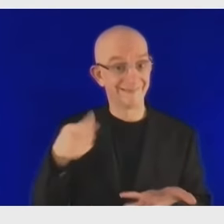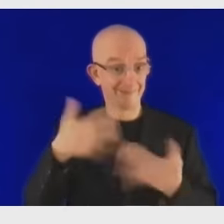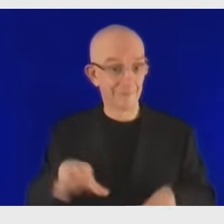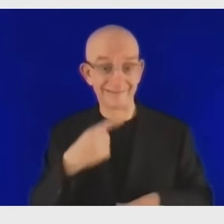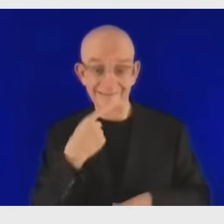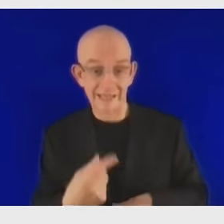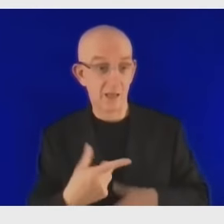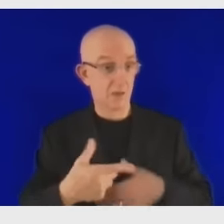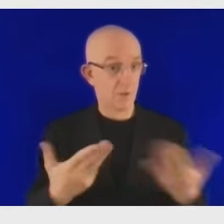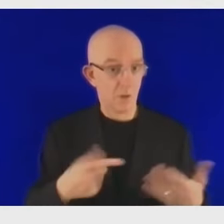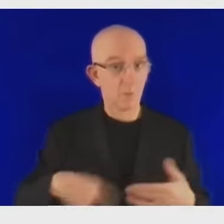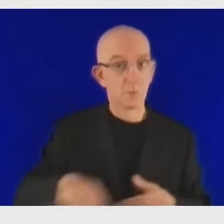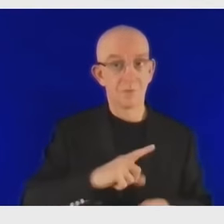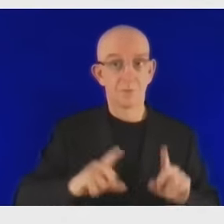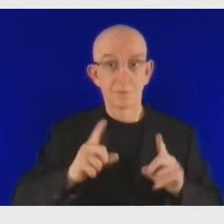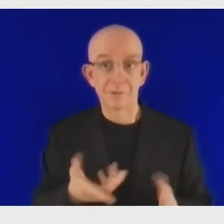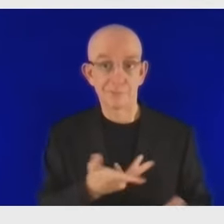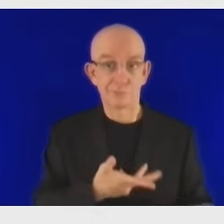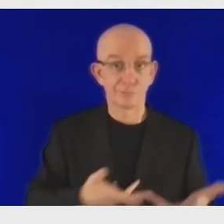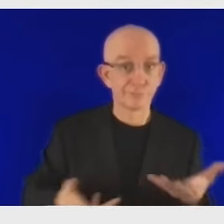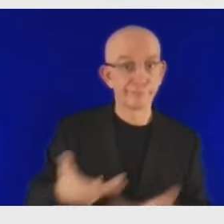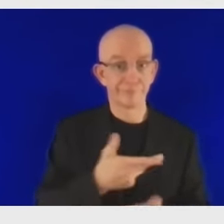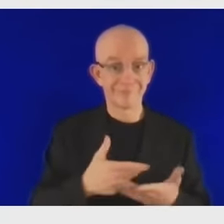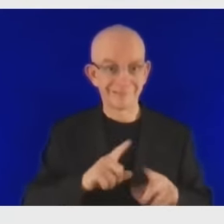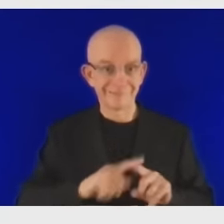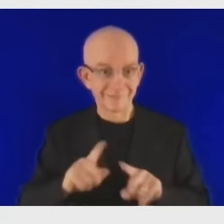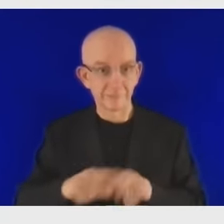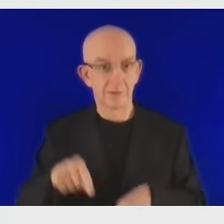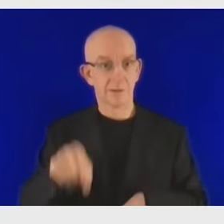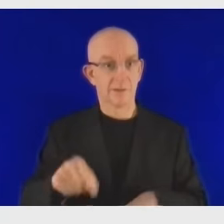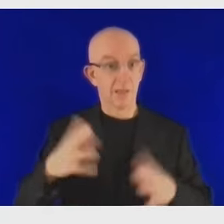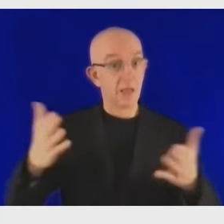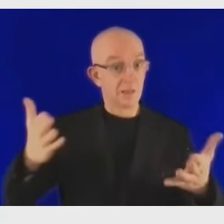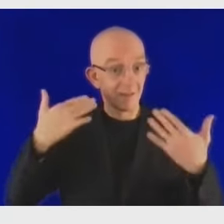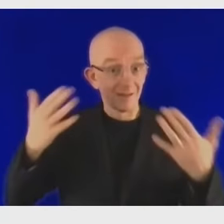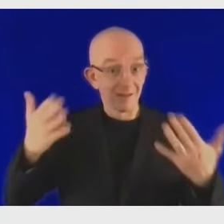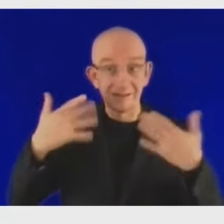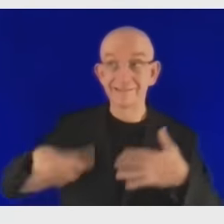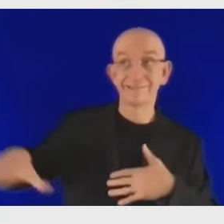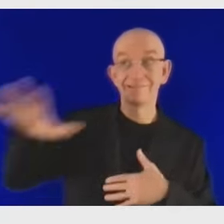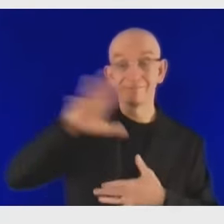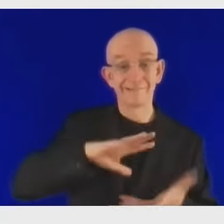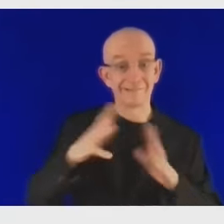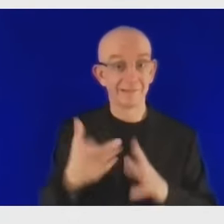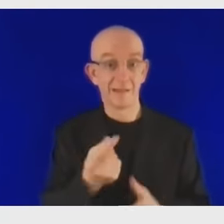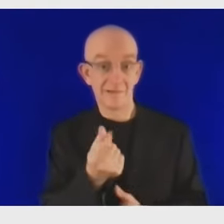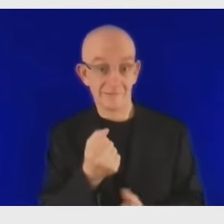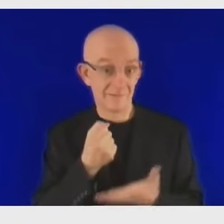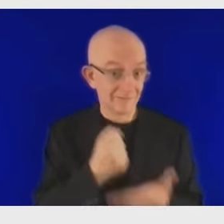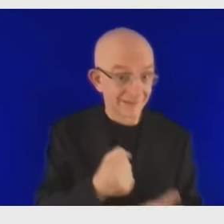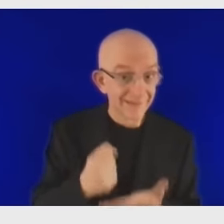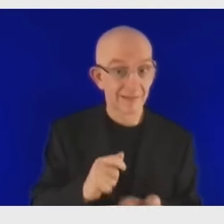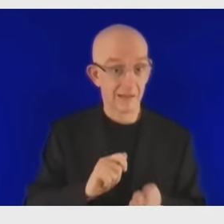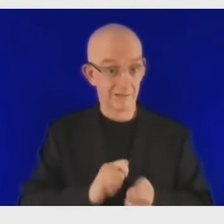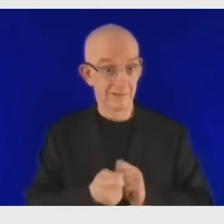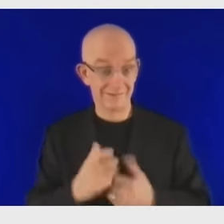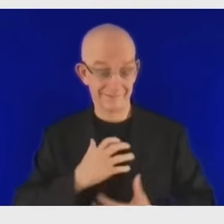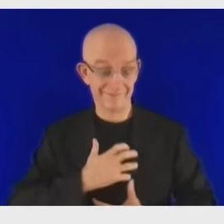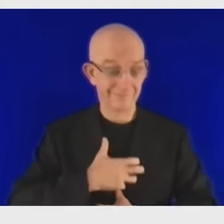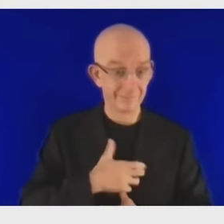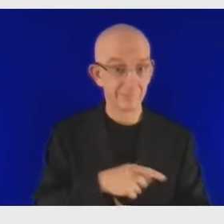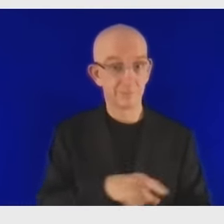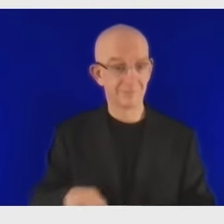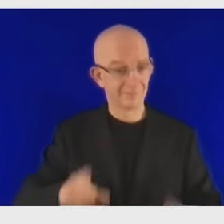what their specific topics that we need to tackle right now. We cannot think